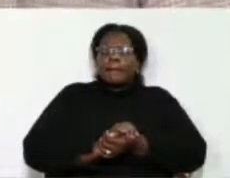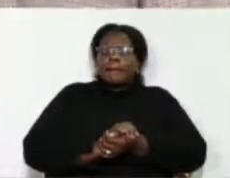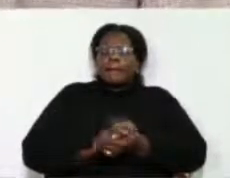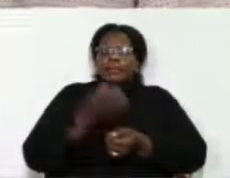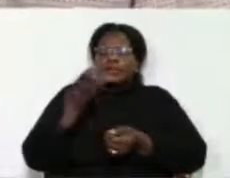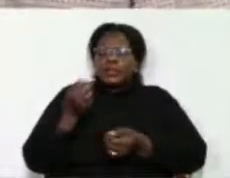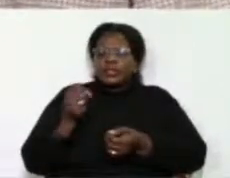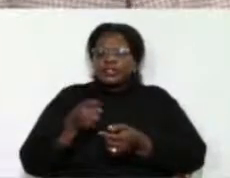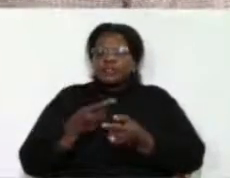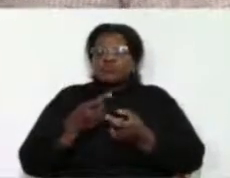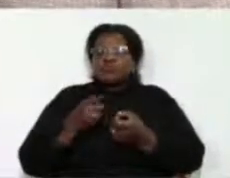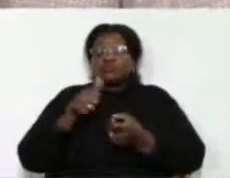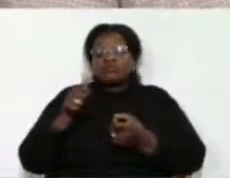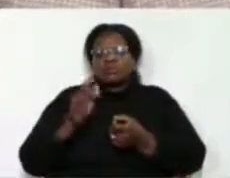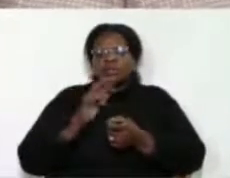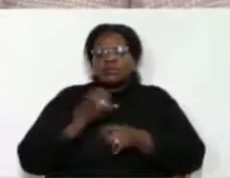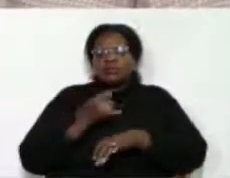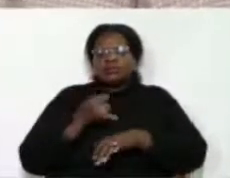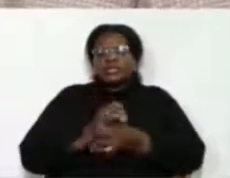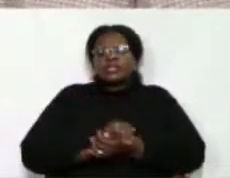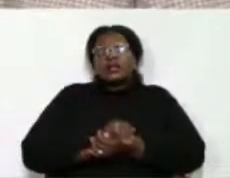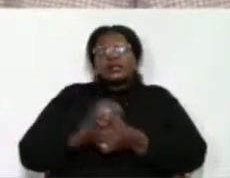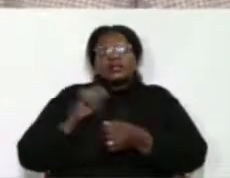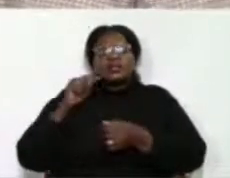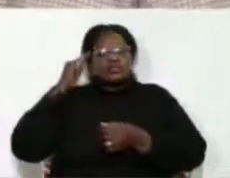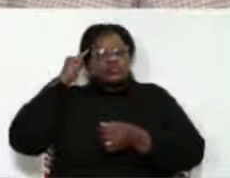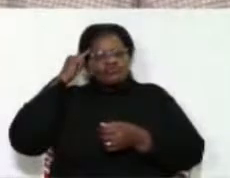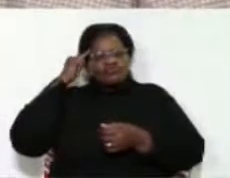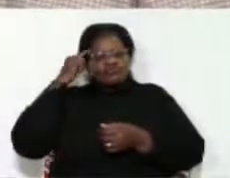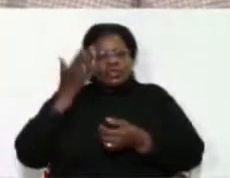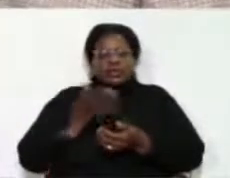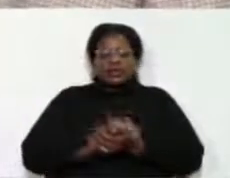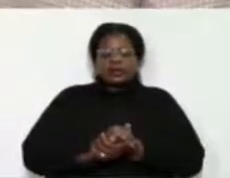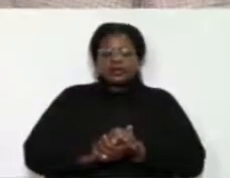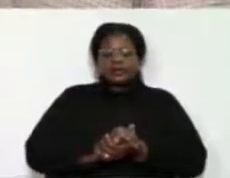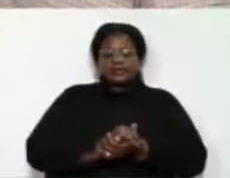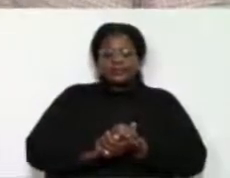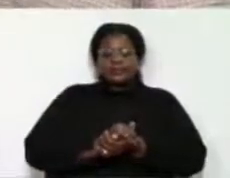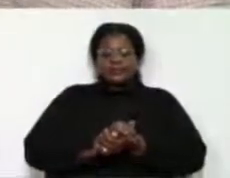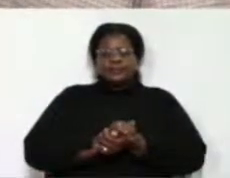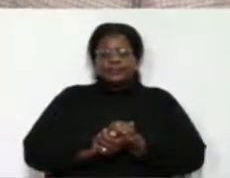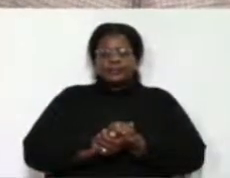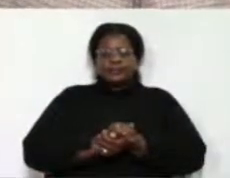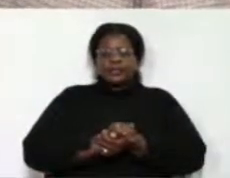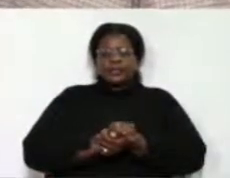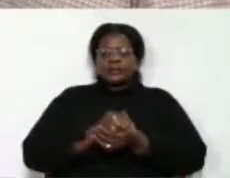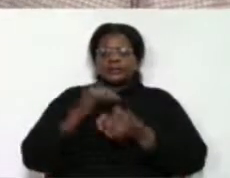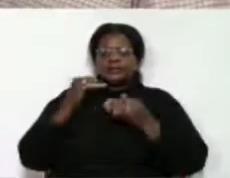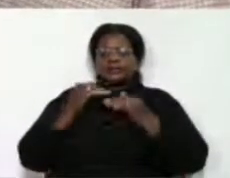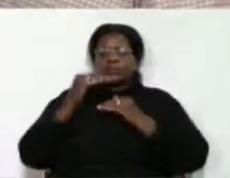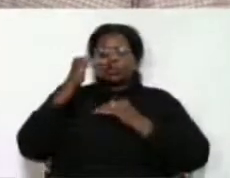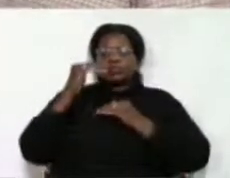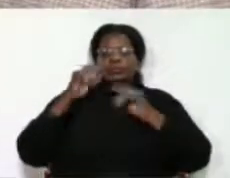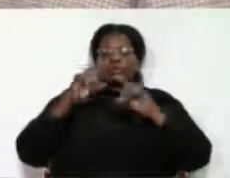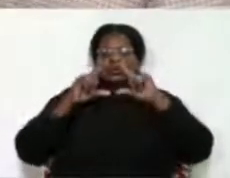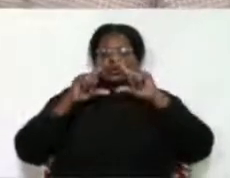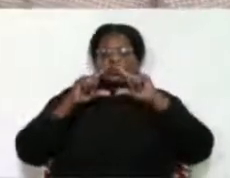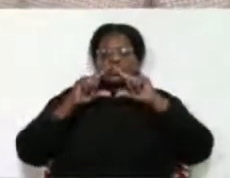well. Anyway, it's kind of common sense. Yeah, it's sharing information. At the top of the triangle, or maybe at where the cracks